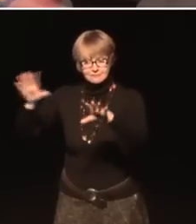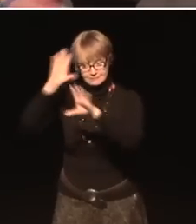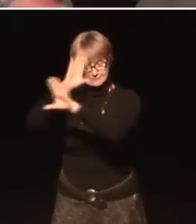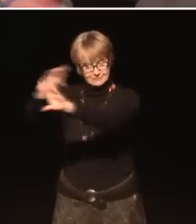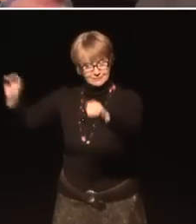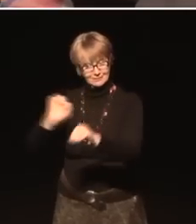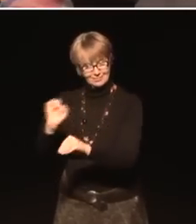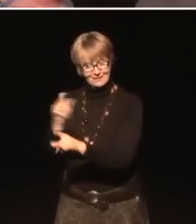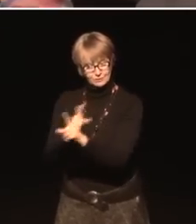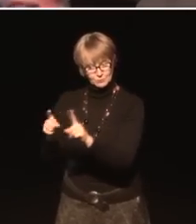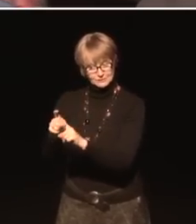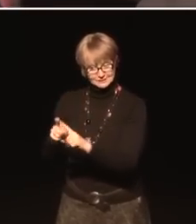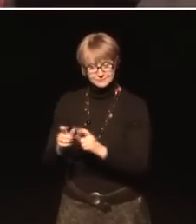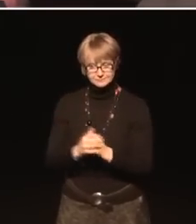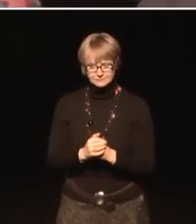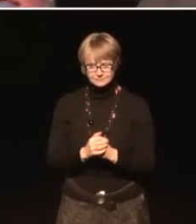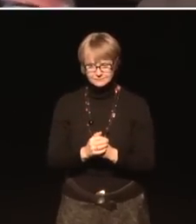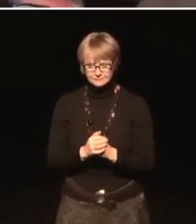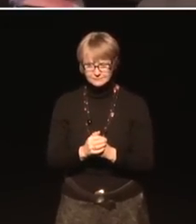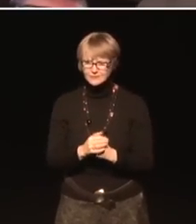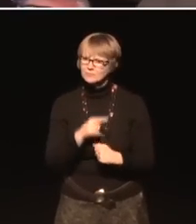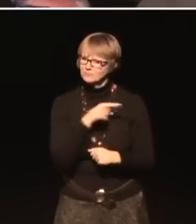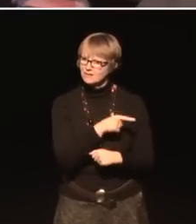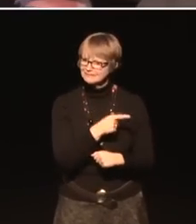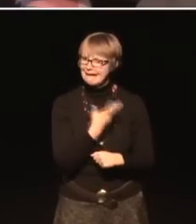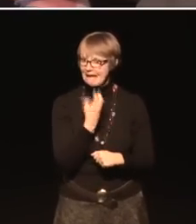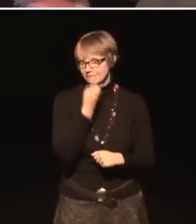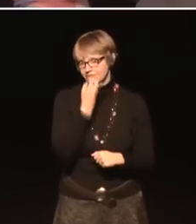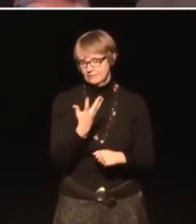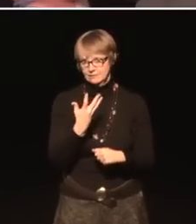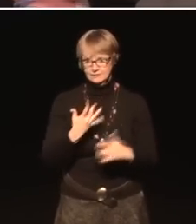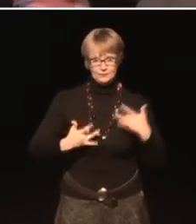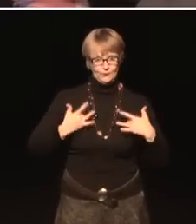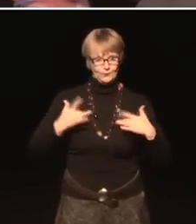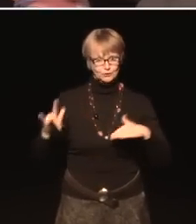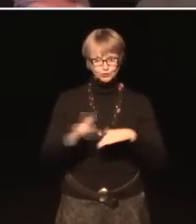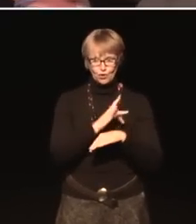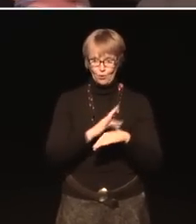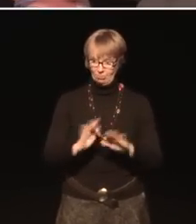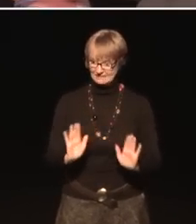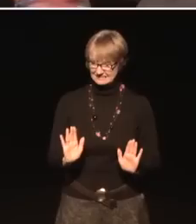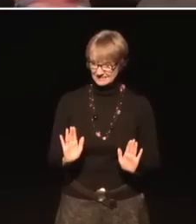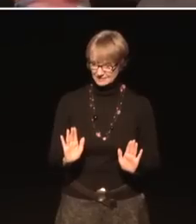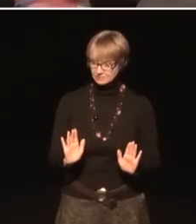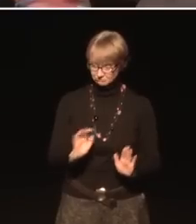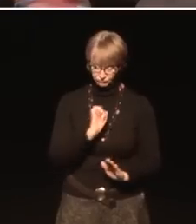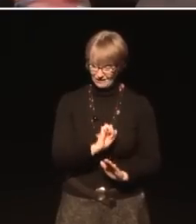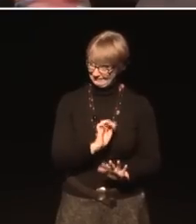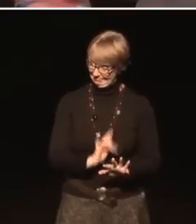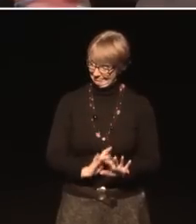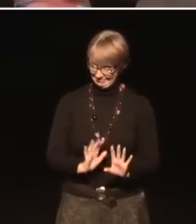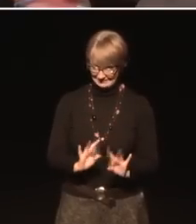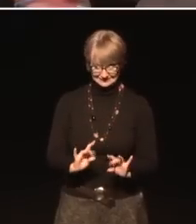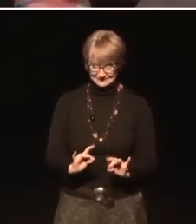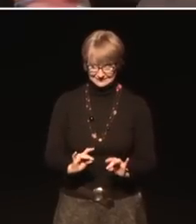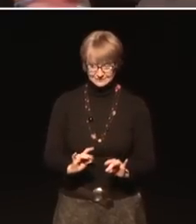about why they should be bringing, you know, apart from the fact that you've got a great entertaining show, but... I go and tell them about the show. Yeah. That's it. That's it. I mean, most of the time,